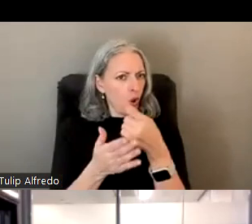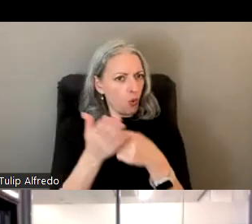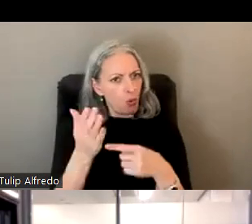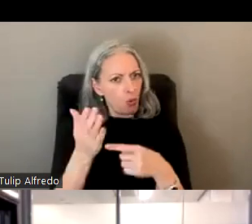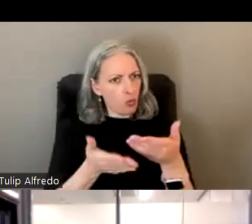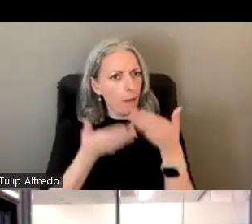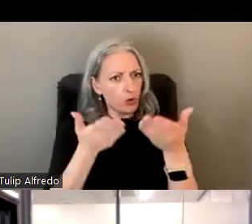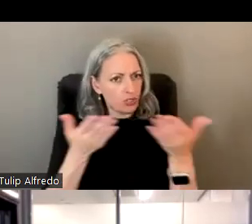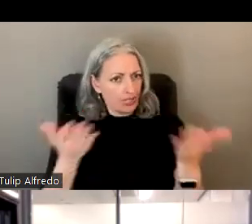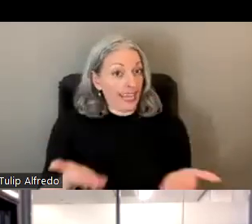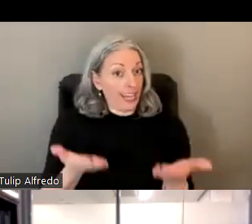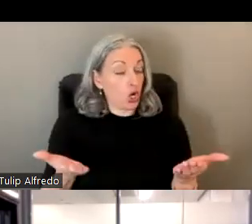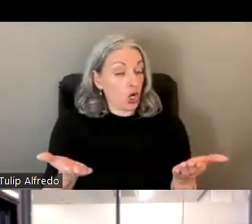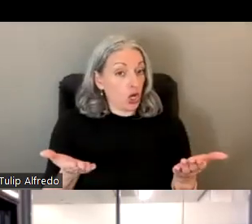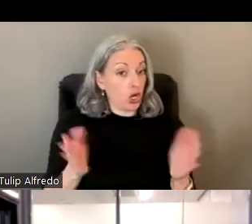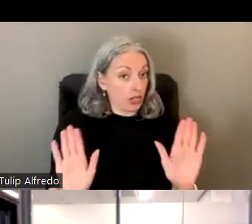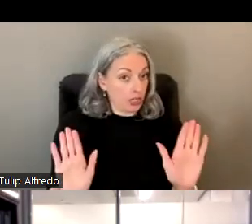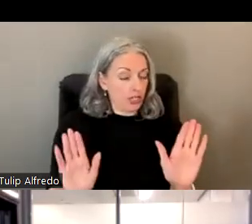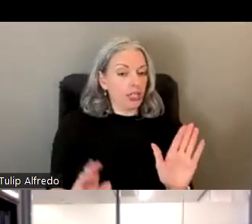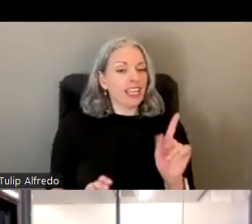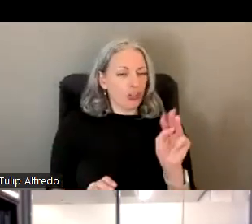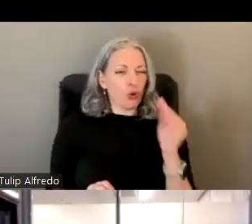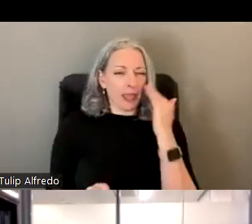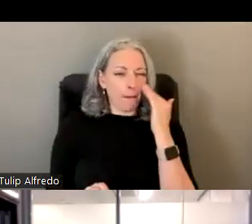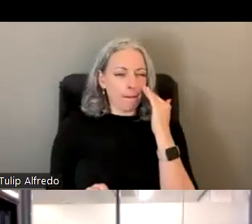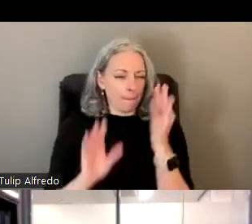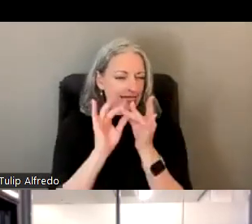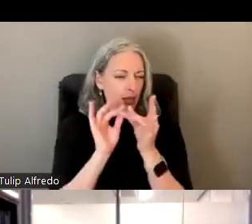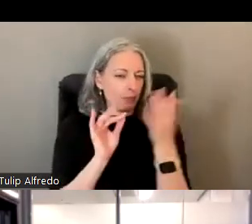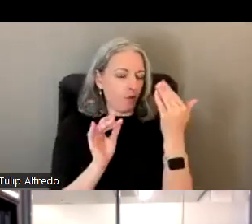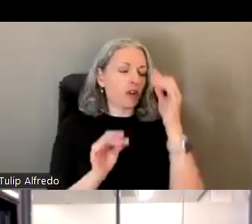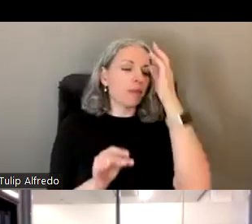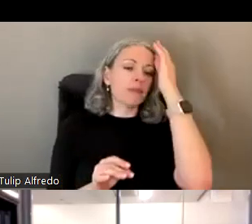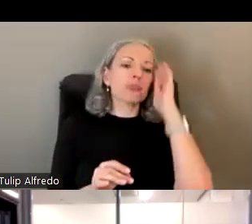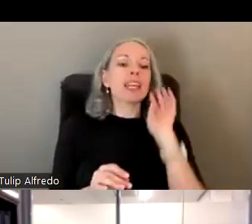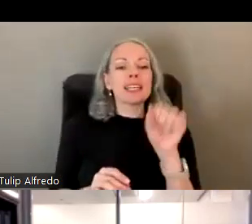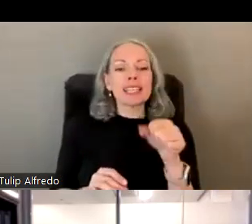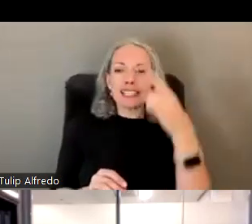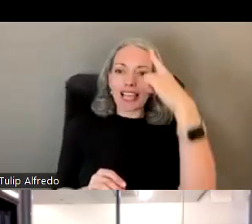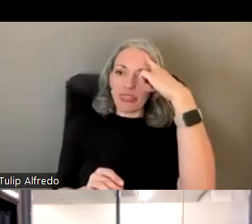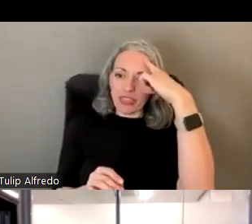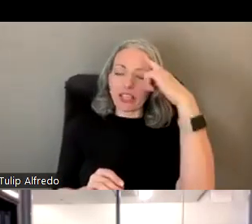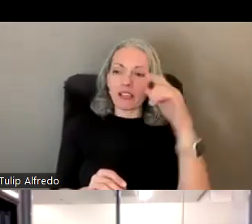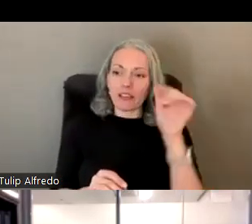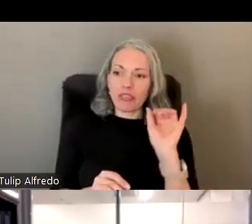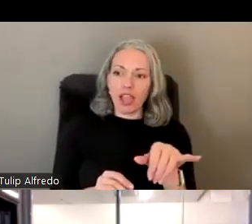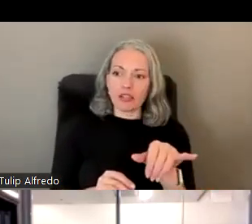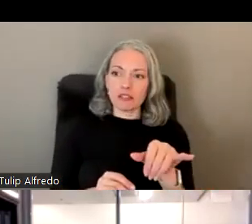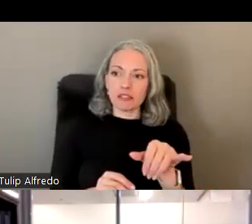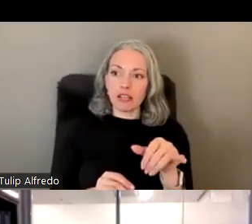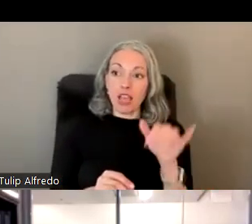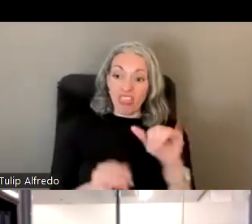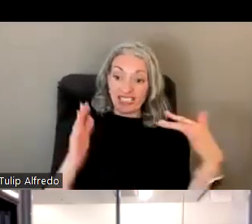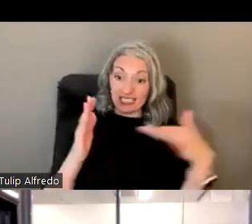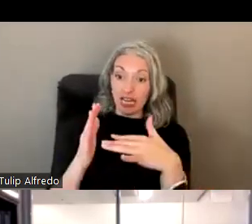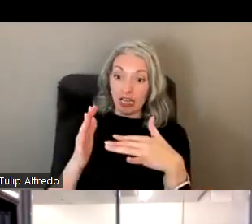here? Yeah, I mean, I think there's definitely, you know, I think that what the study is designed to